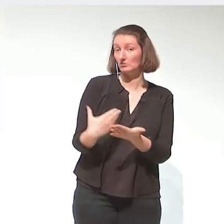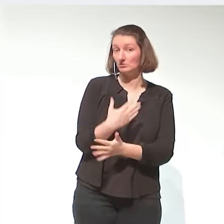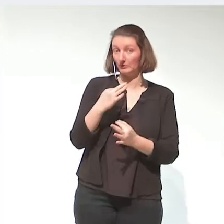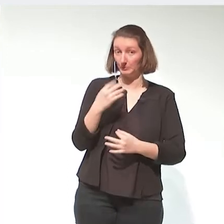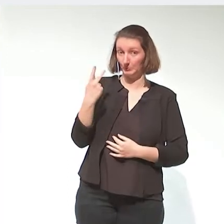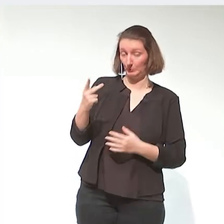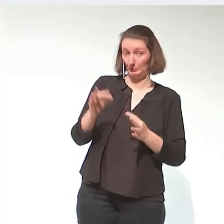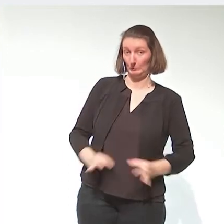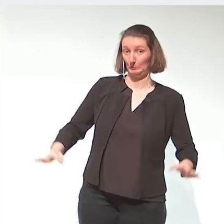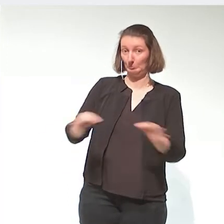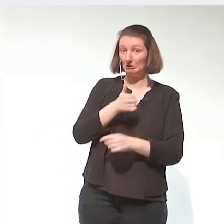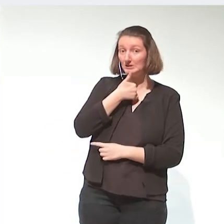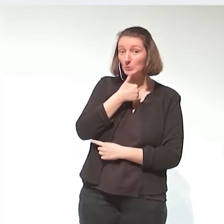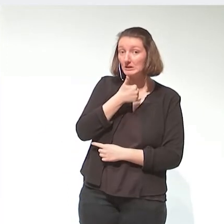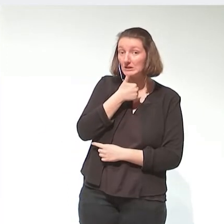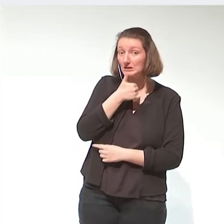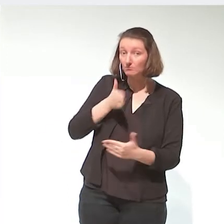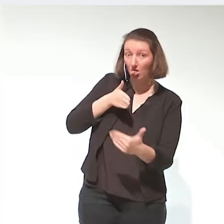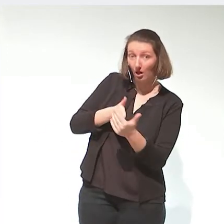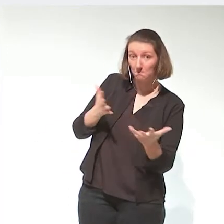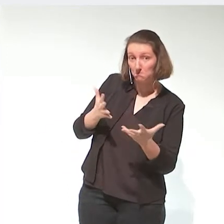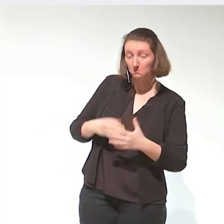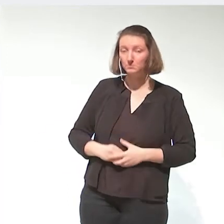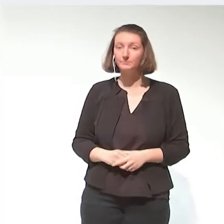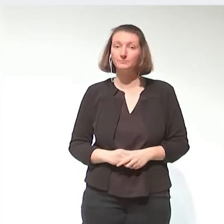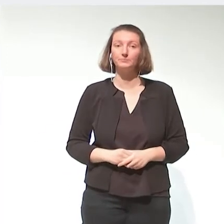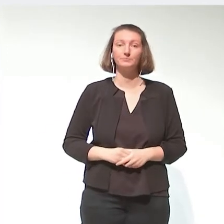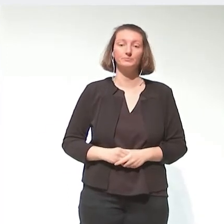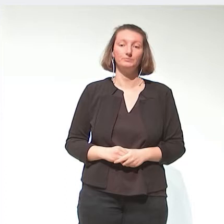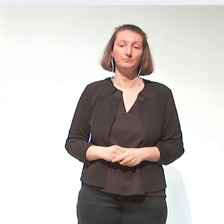about obstacles with you in Estonia?